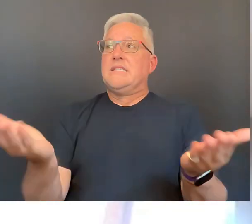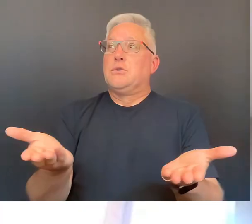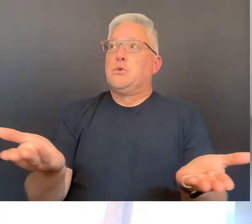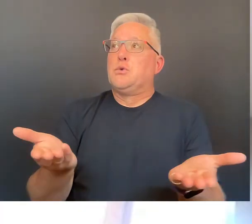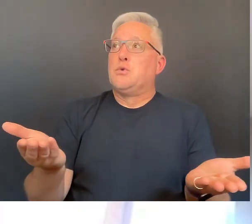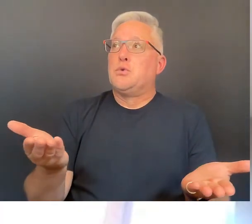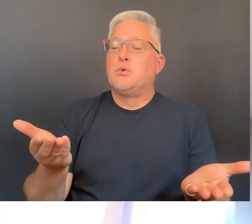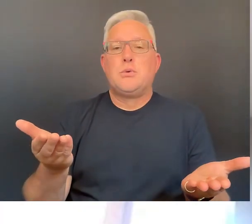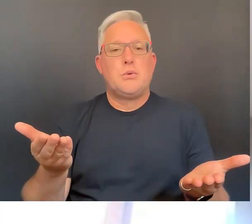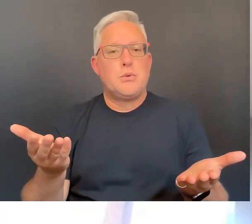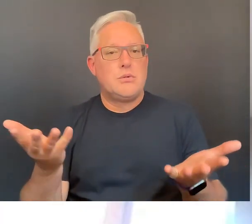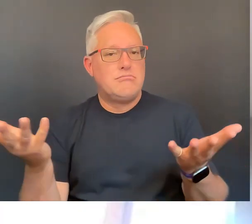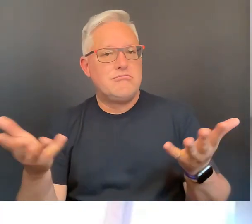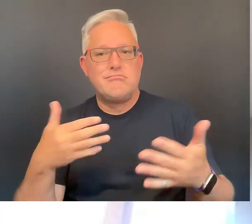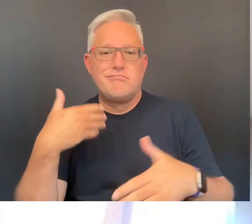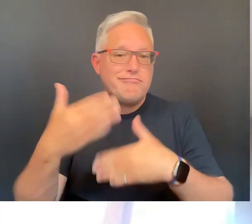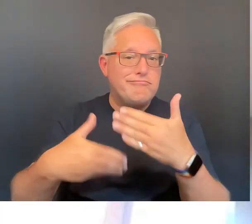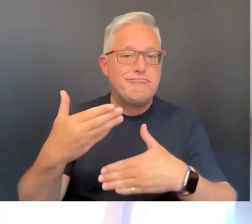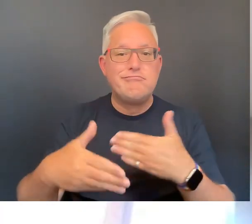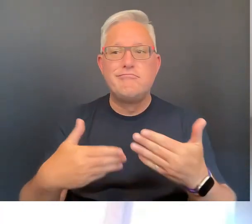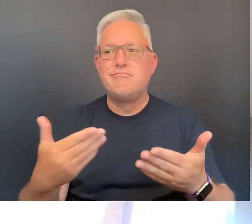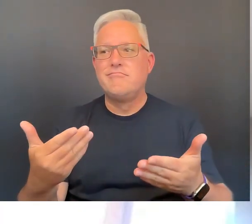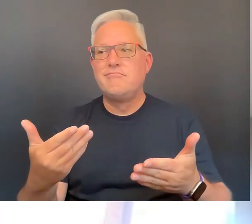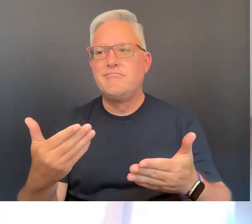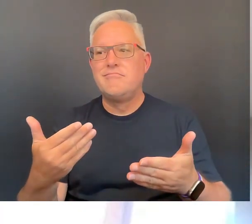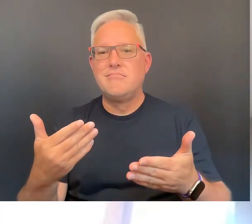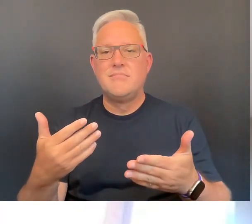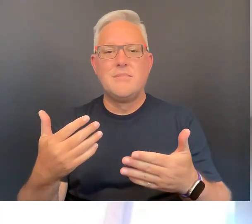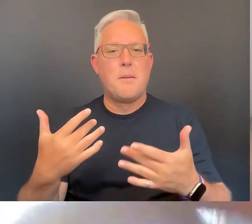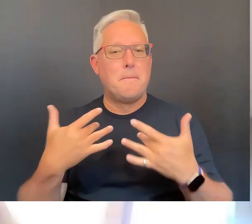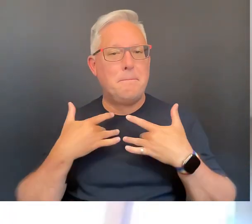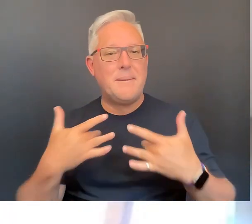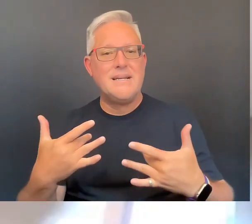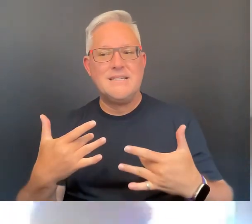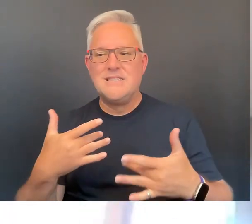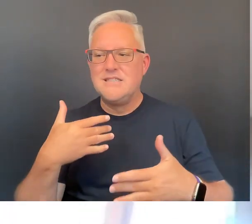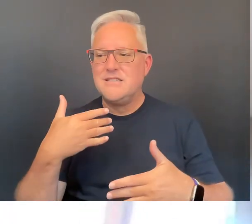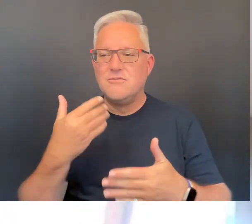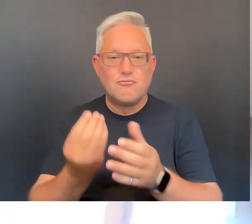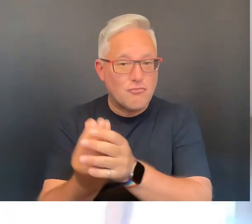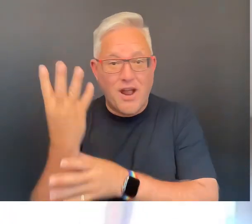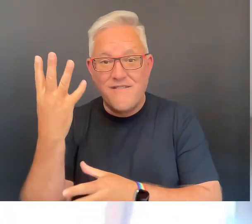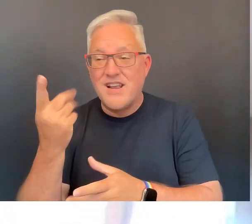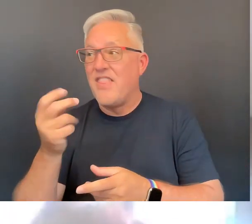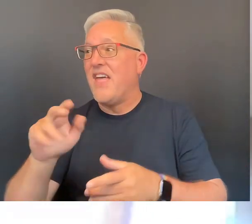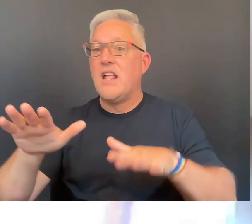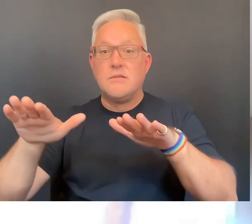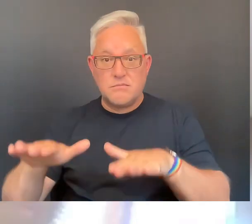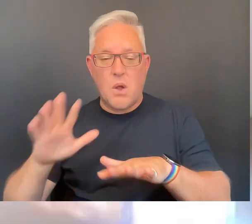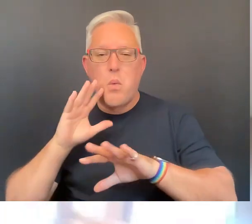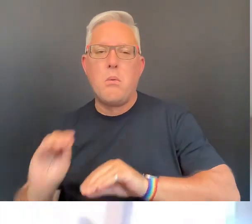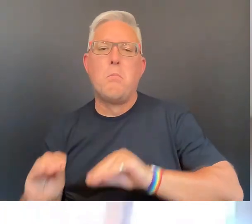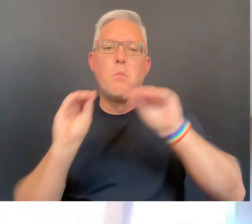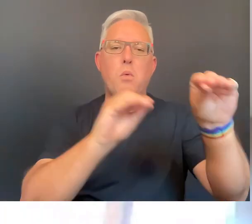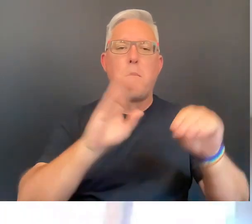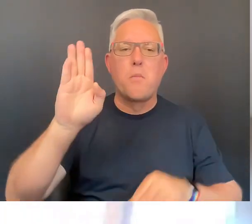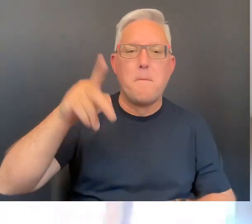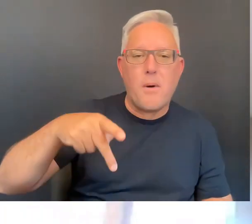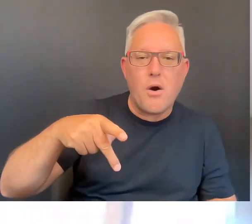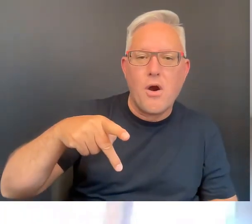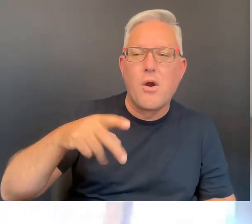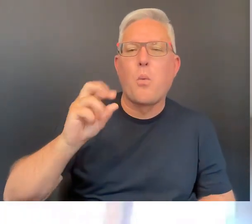of like thriving, and then when they're like settled, then they'll move to other cities like Brooklyn Park